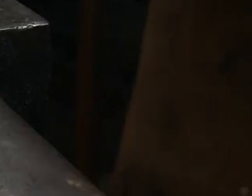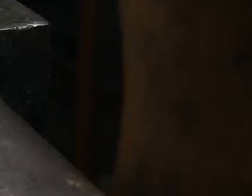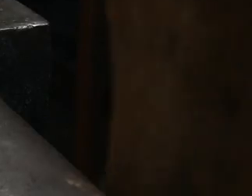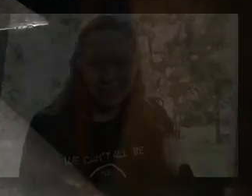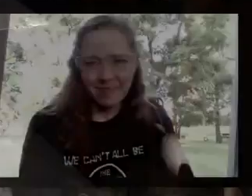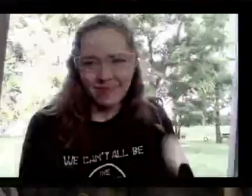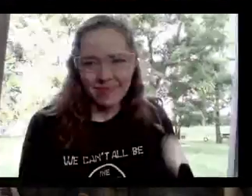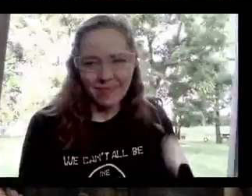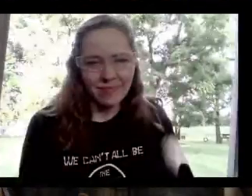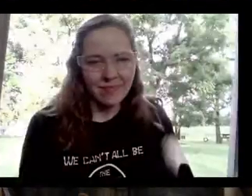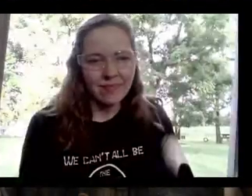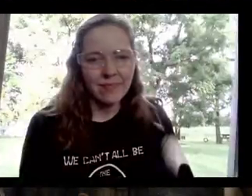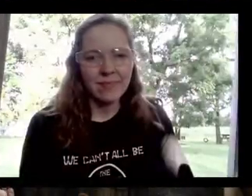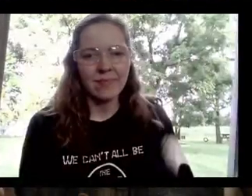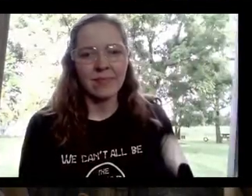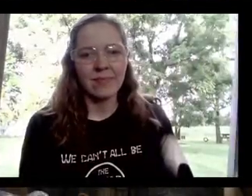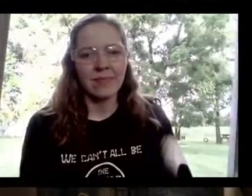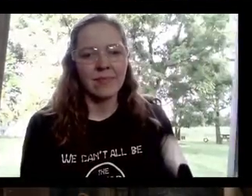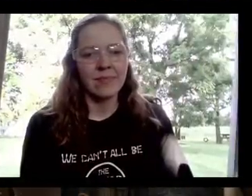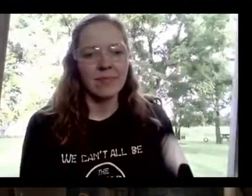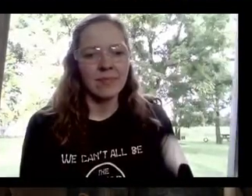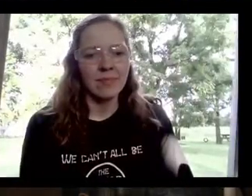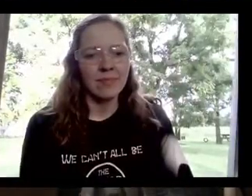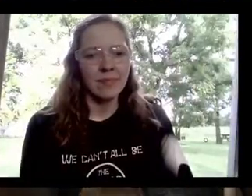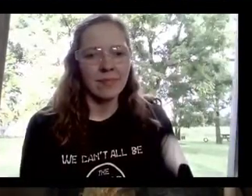Again, this is a Scandinavian style